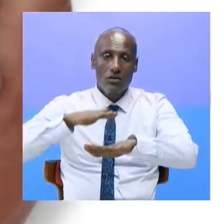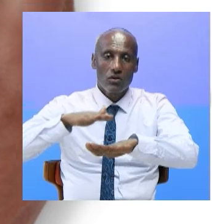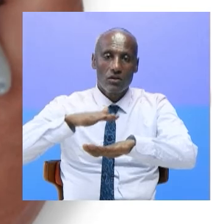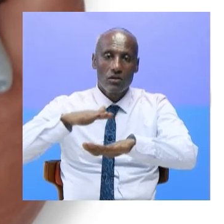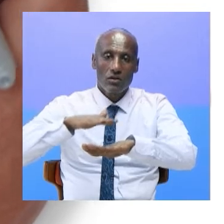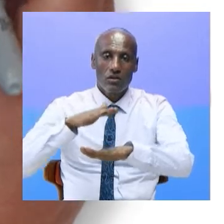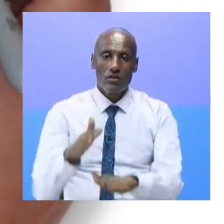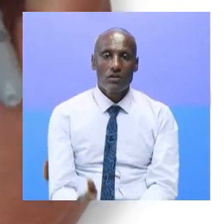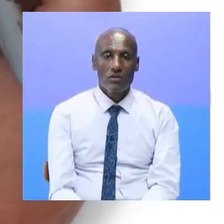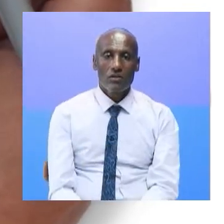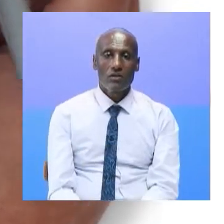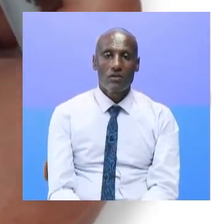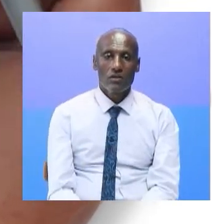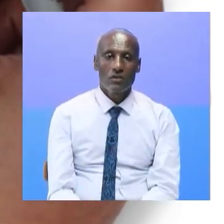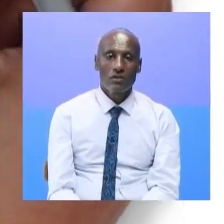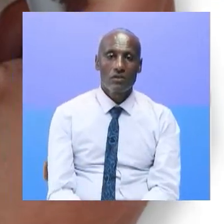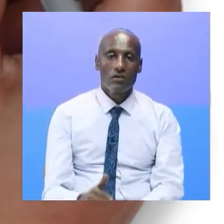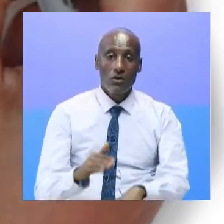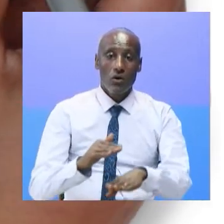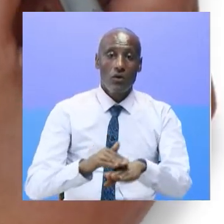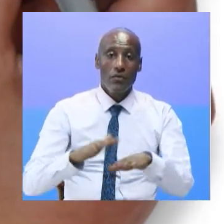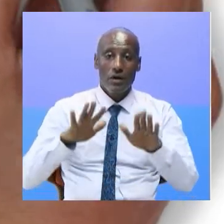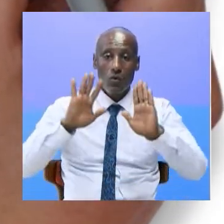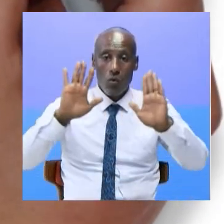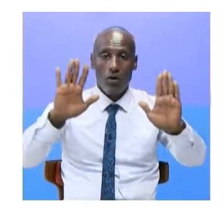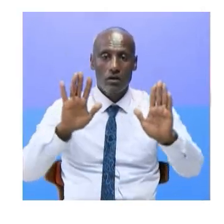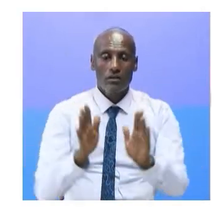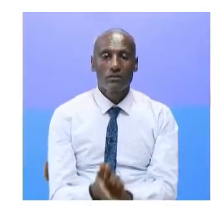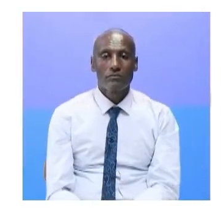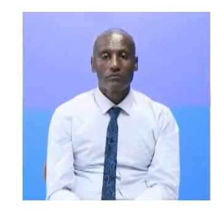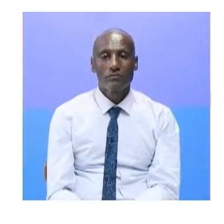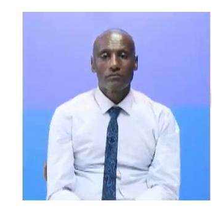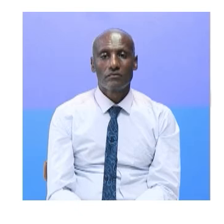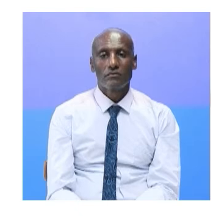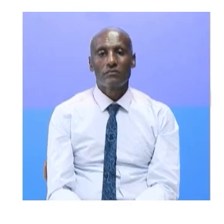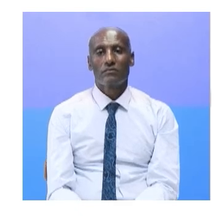Like here, we can also on the wall, we can say on the wall.